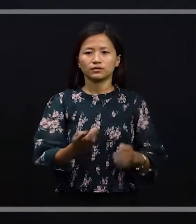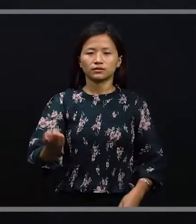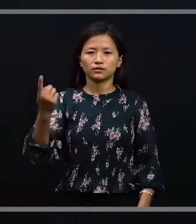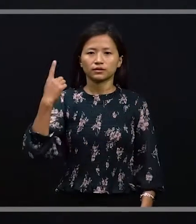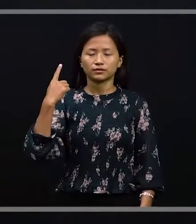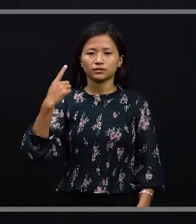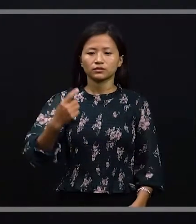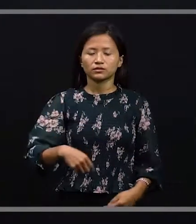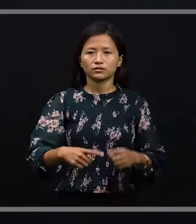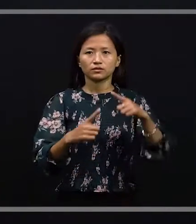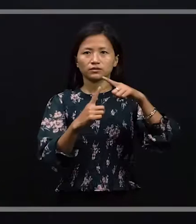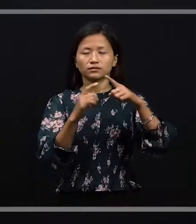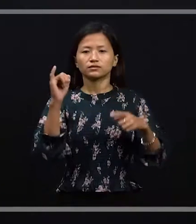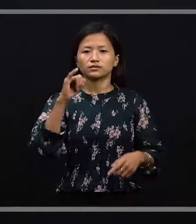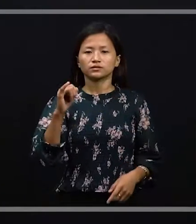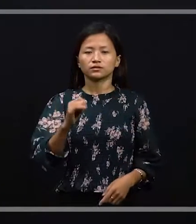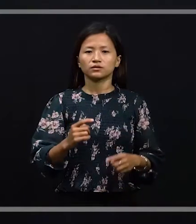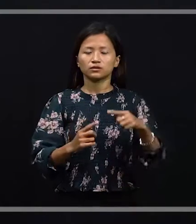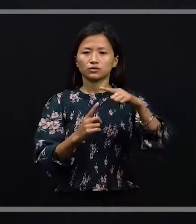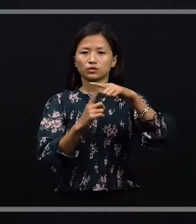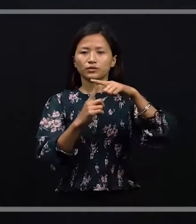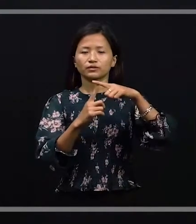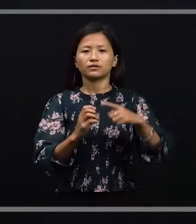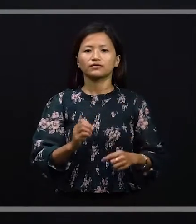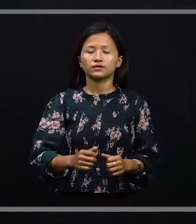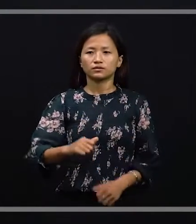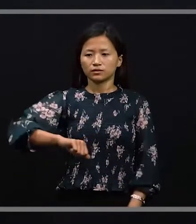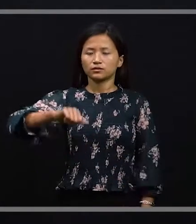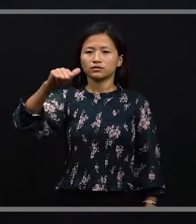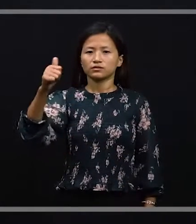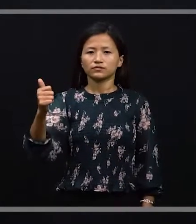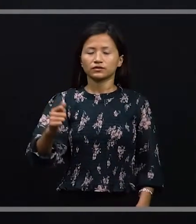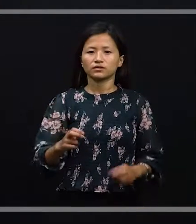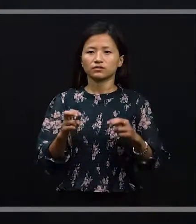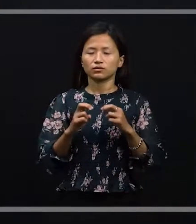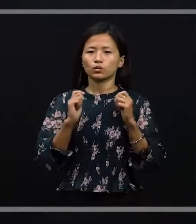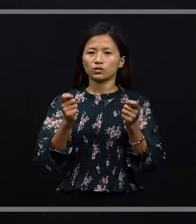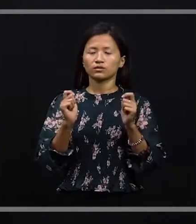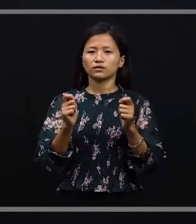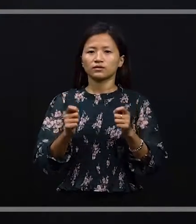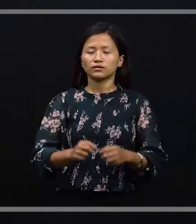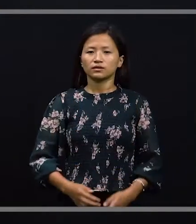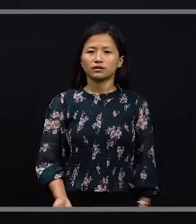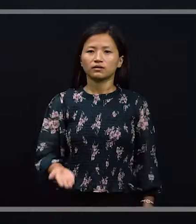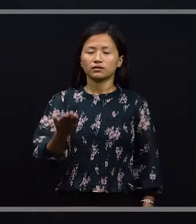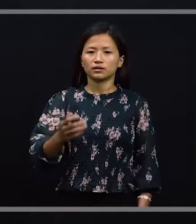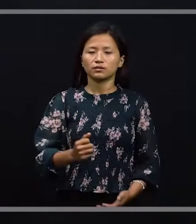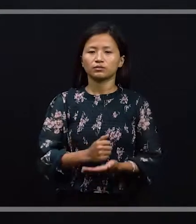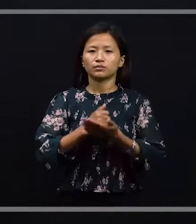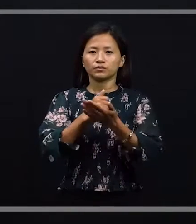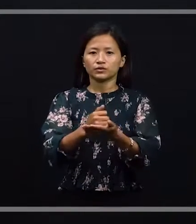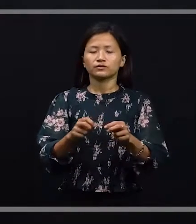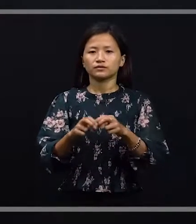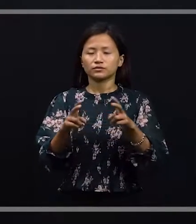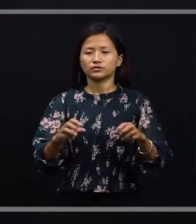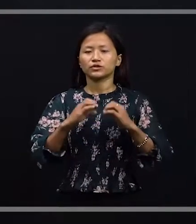sixth subtopic, I will explain to you about the results of these activities that was held by the reformers, what were the changes that